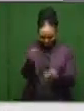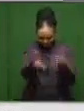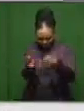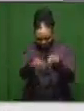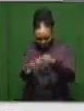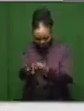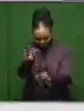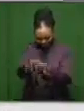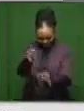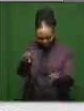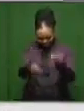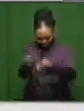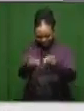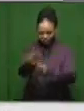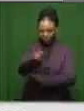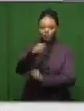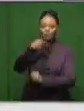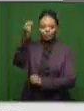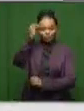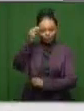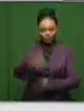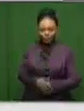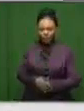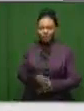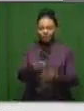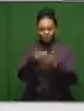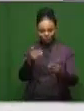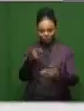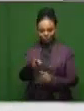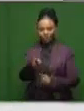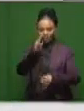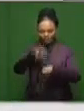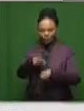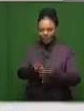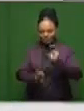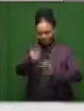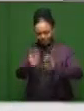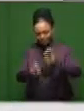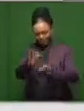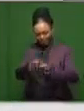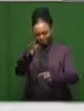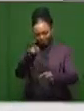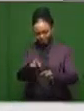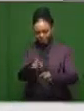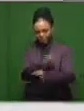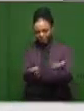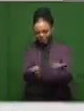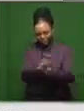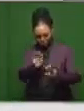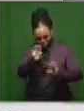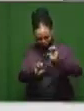vaccines have to be evaluated and in fact before you construct any vaccine